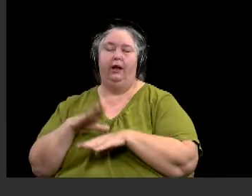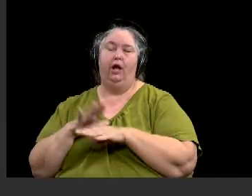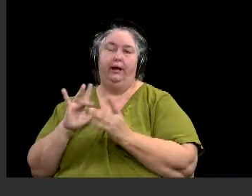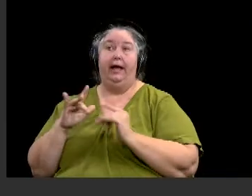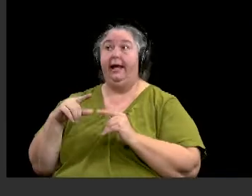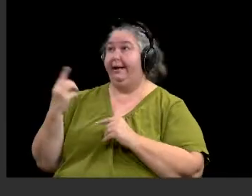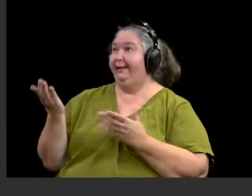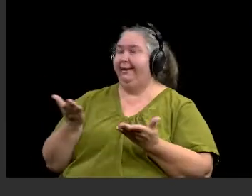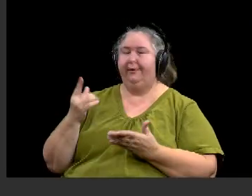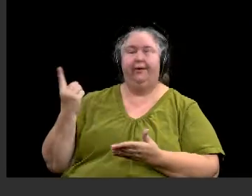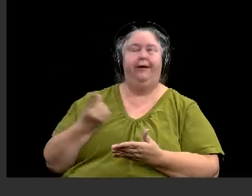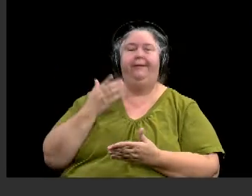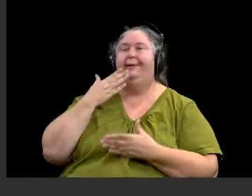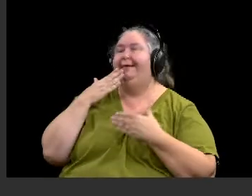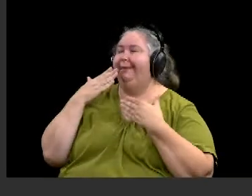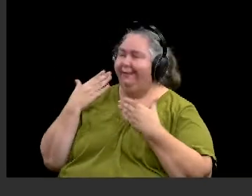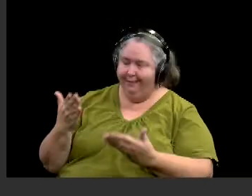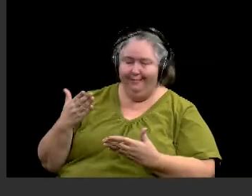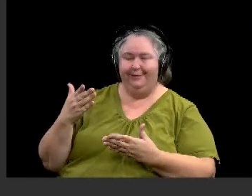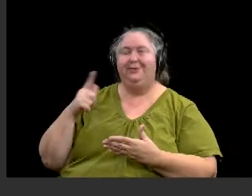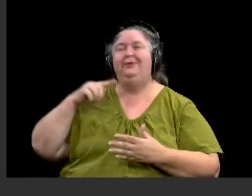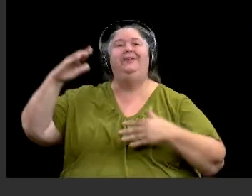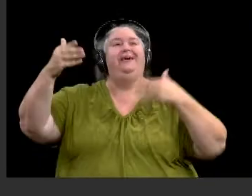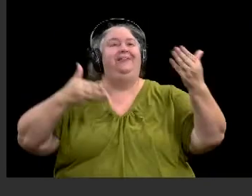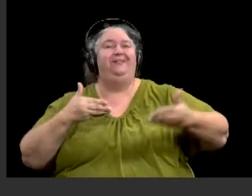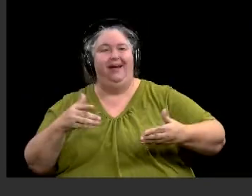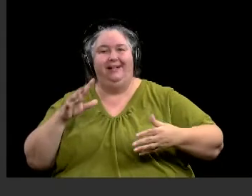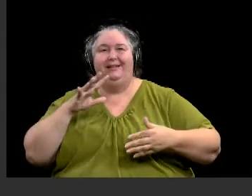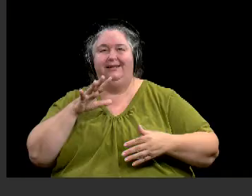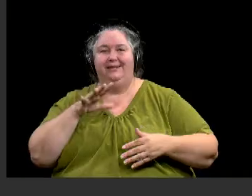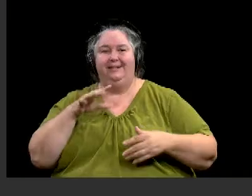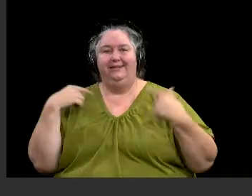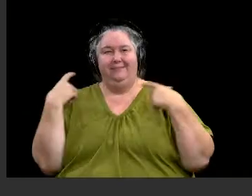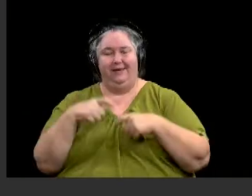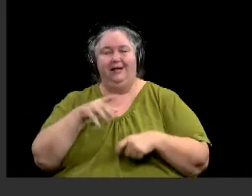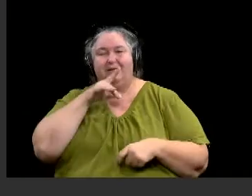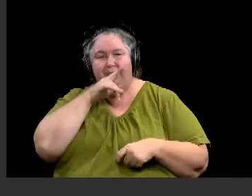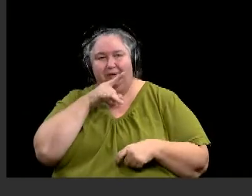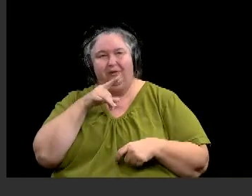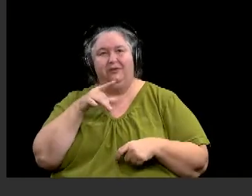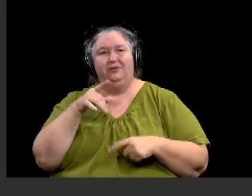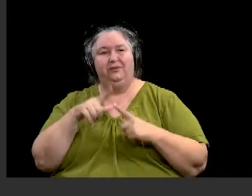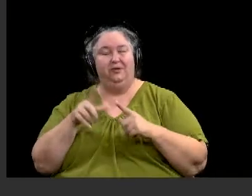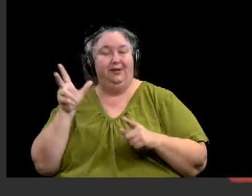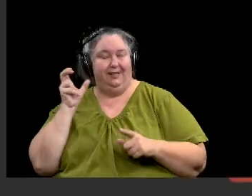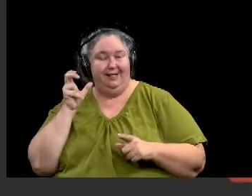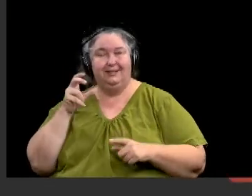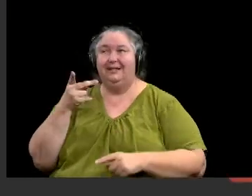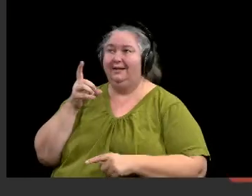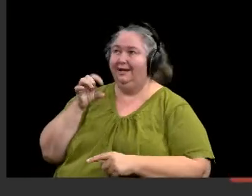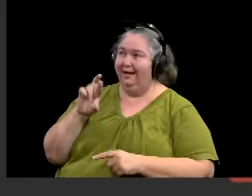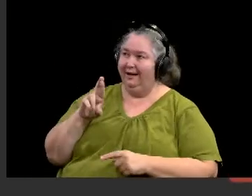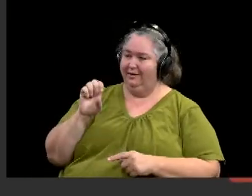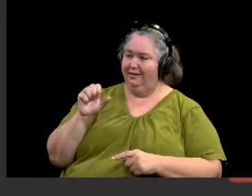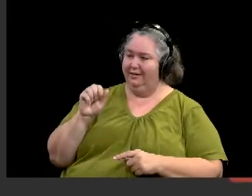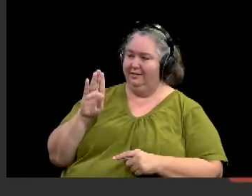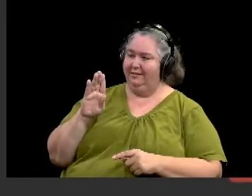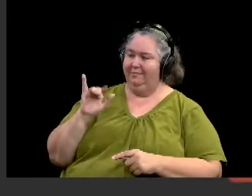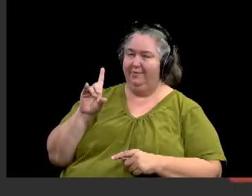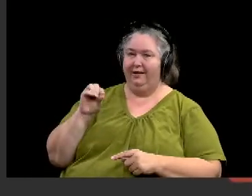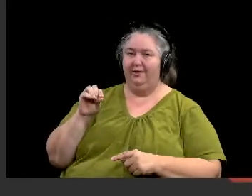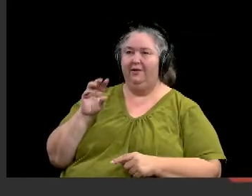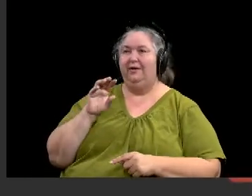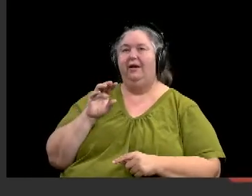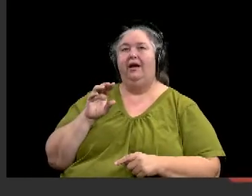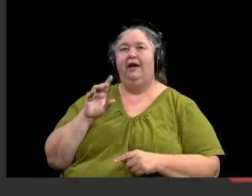Spanish speakers in their native language is Hector Sabito, our Mayor Pro Tem. And Hector, if you